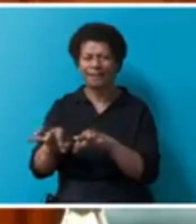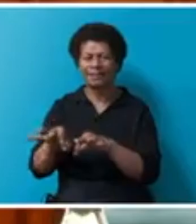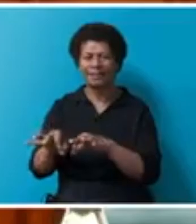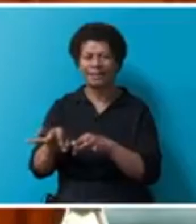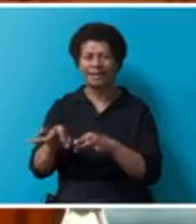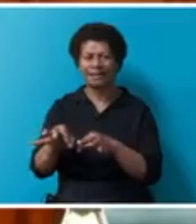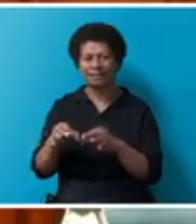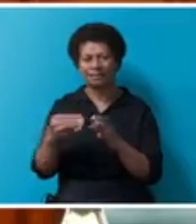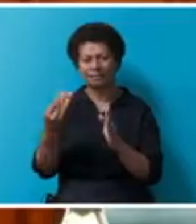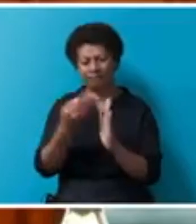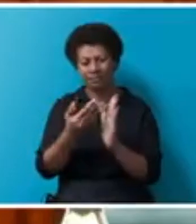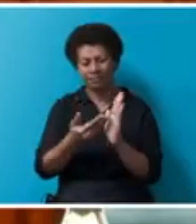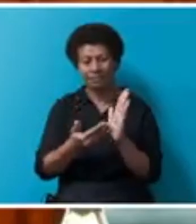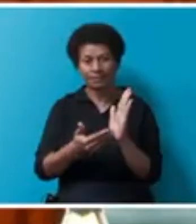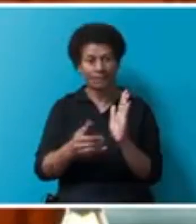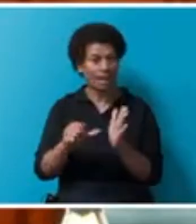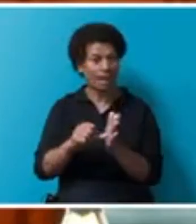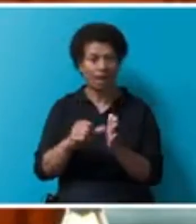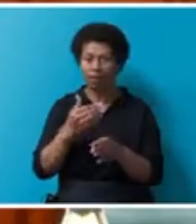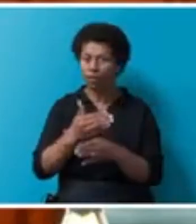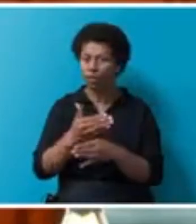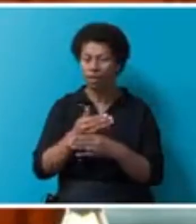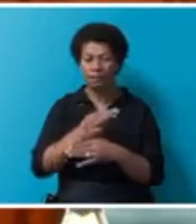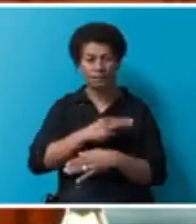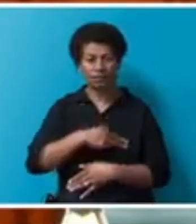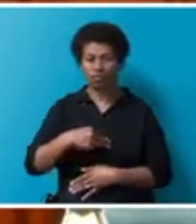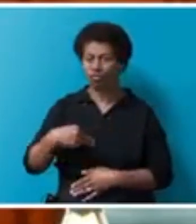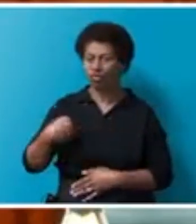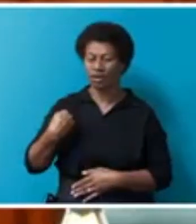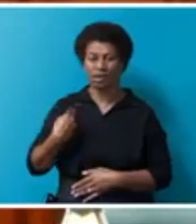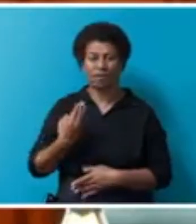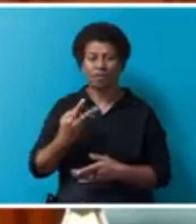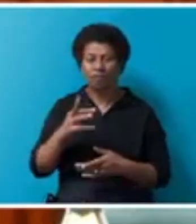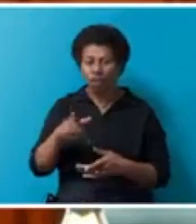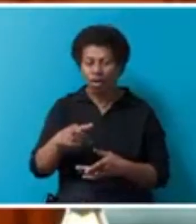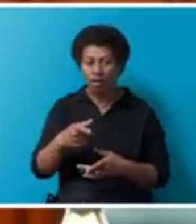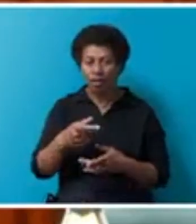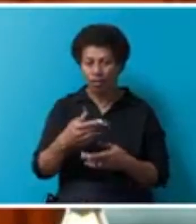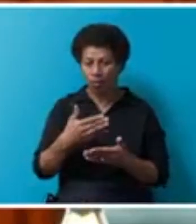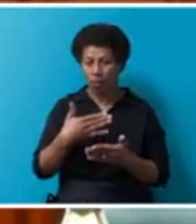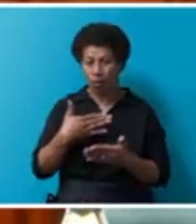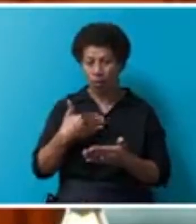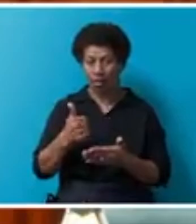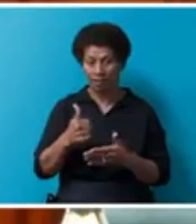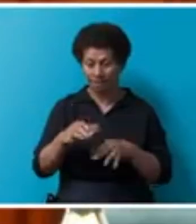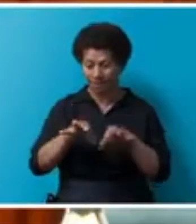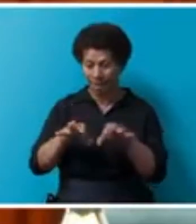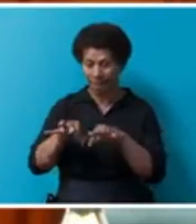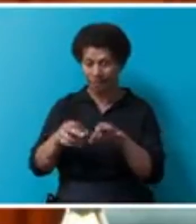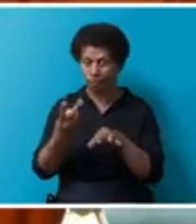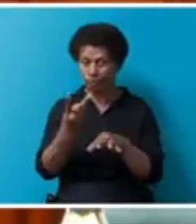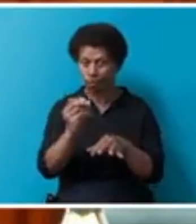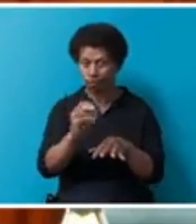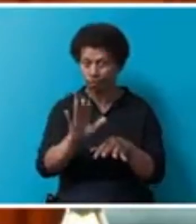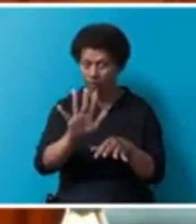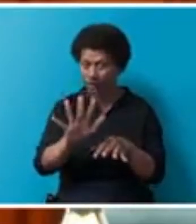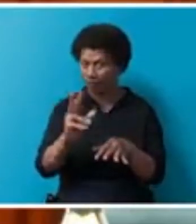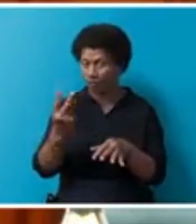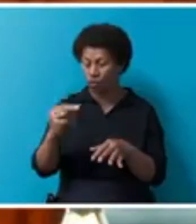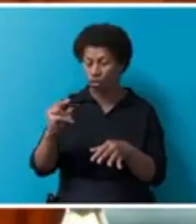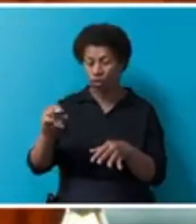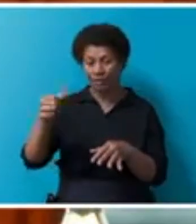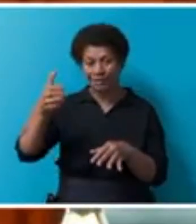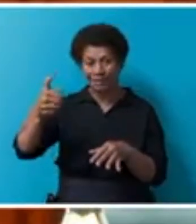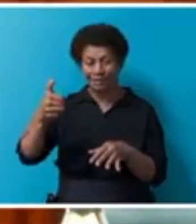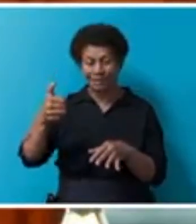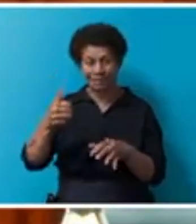Statistics, and his hard-working ministry for delivering a well-planned, inclusive 2025-26 budget, and one